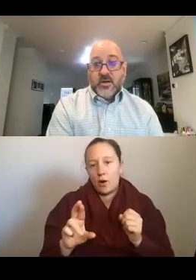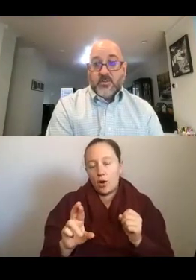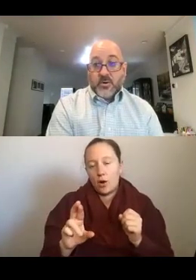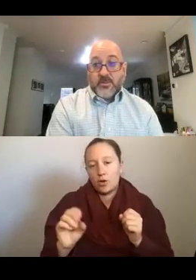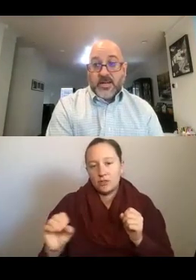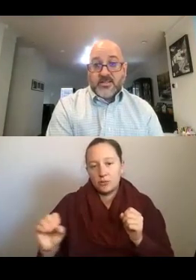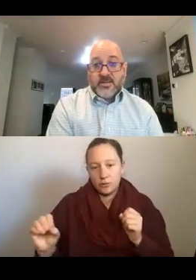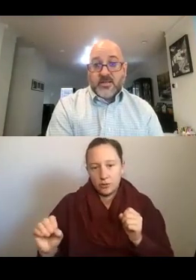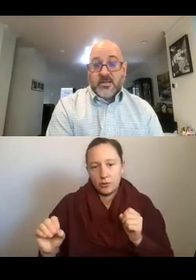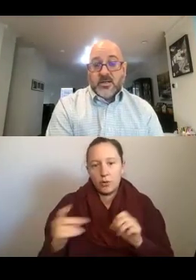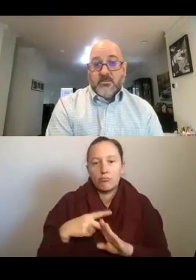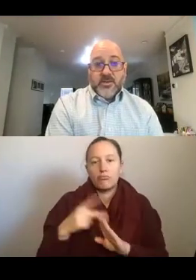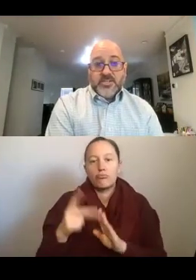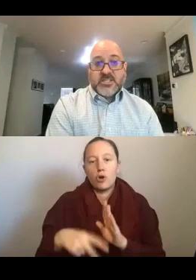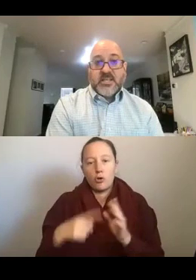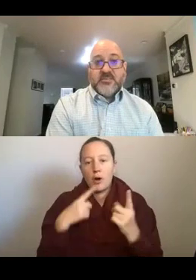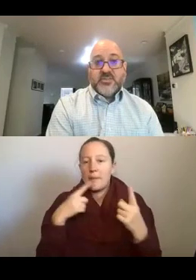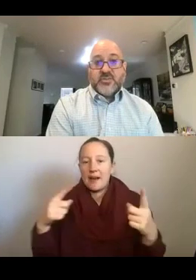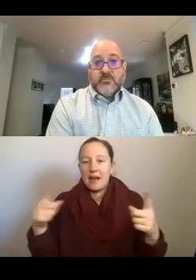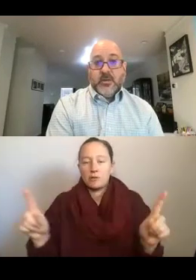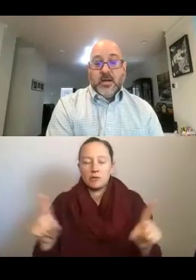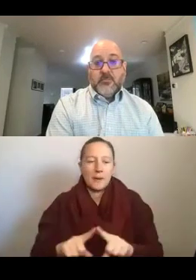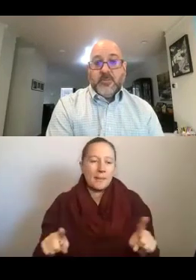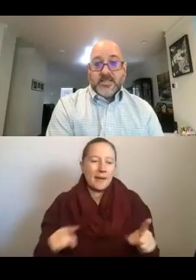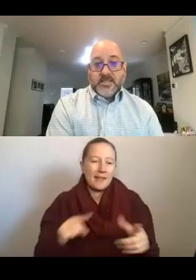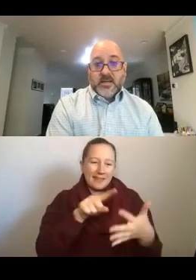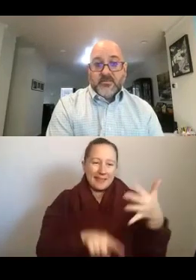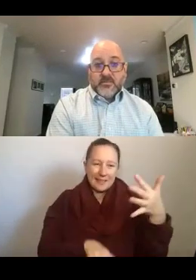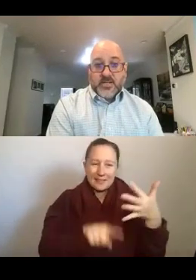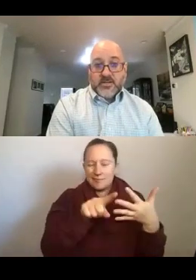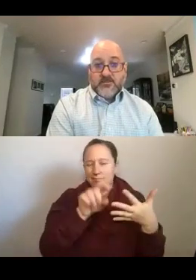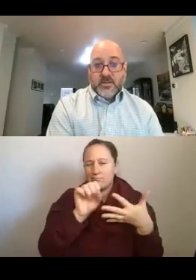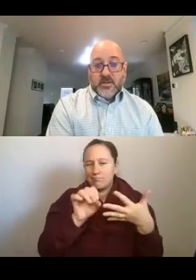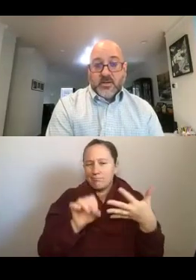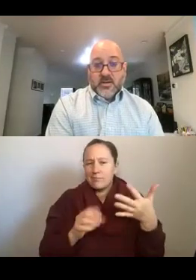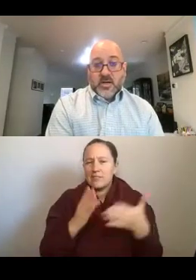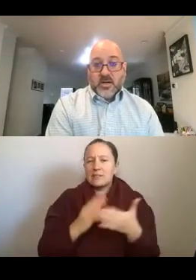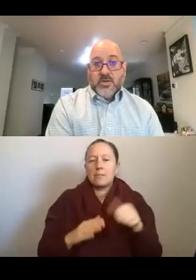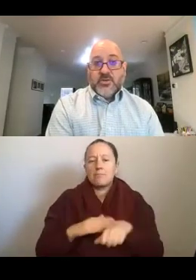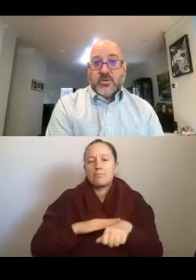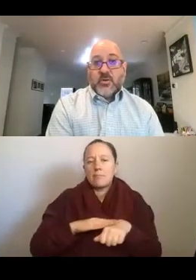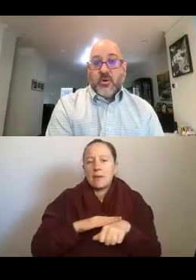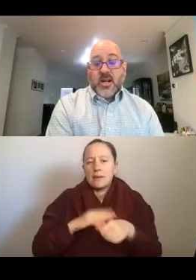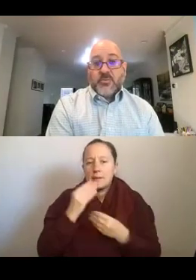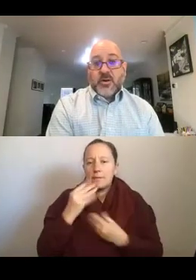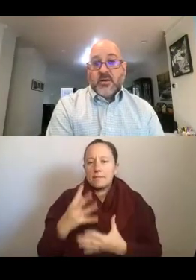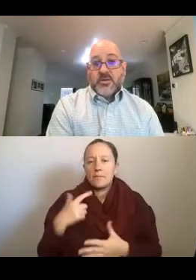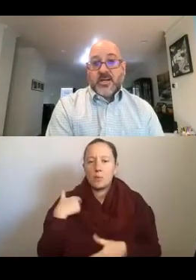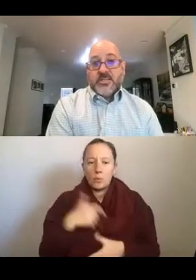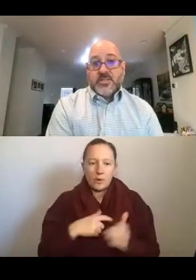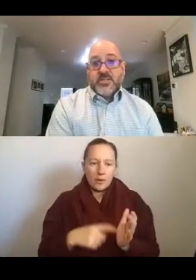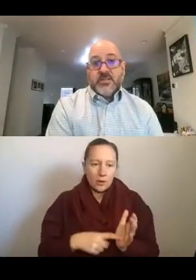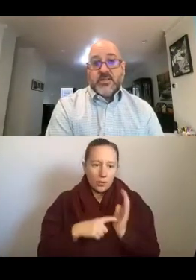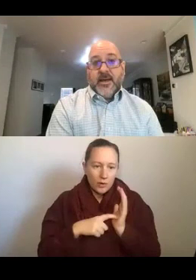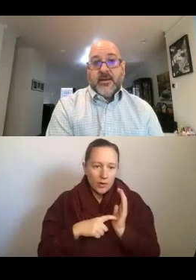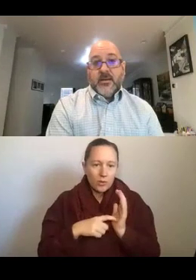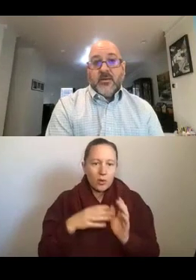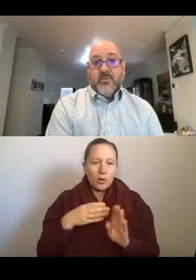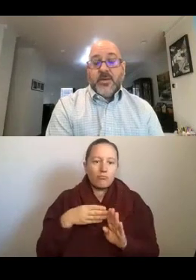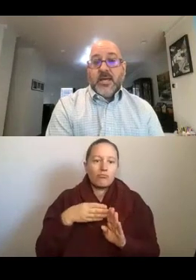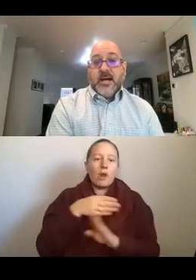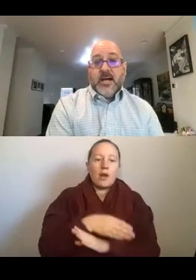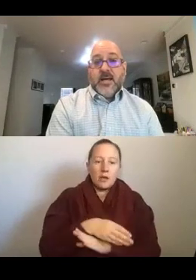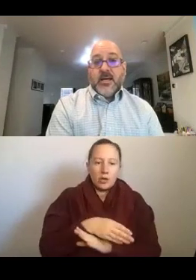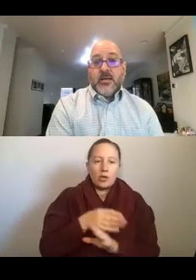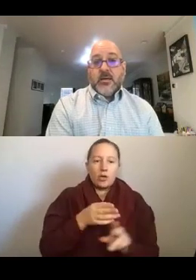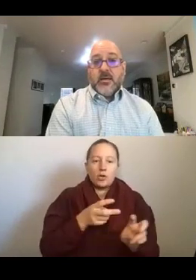R00 program announcement, but it just gives you some basic information. We do require prior to transition that